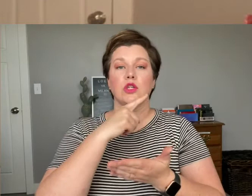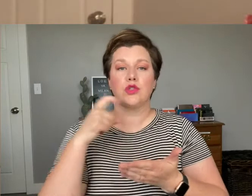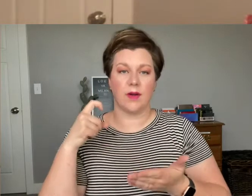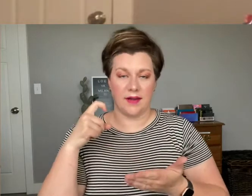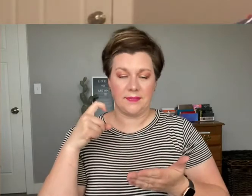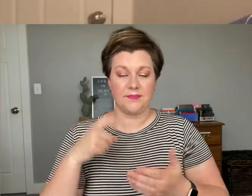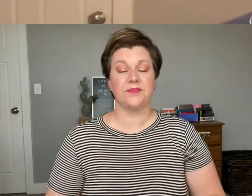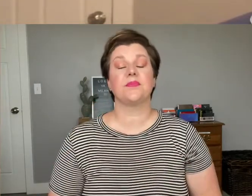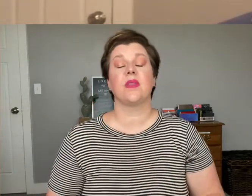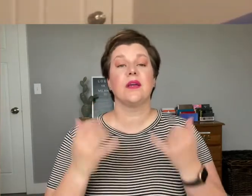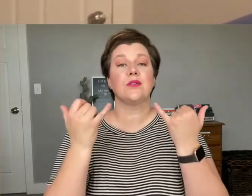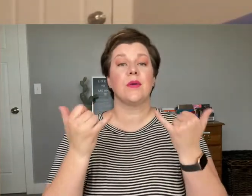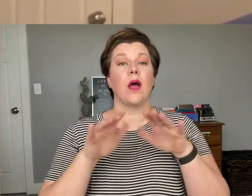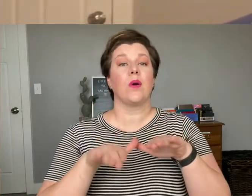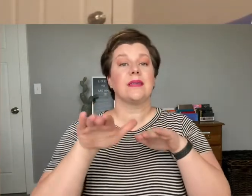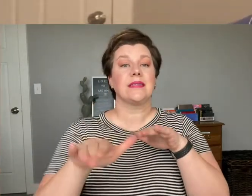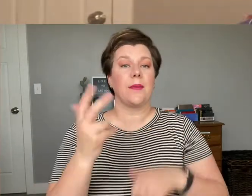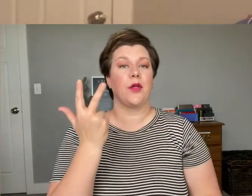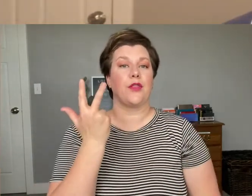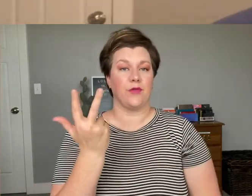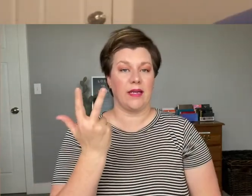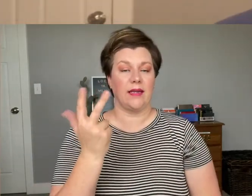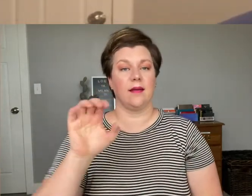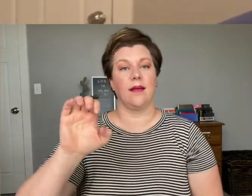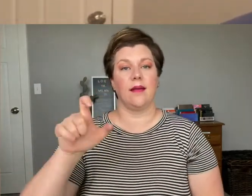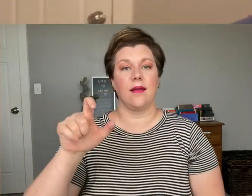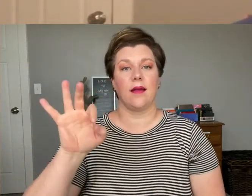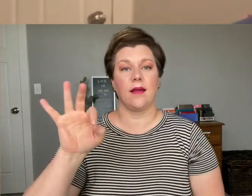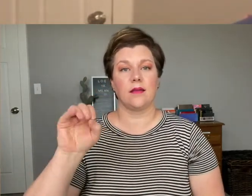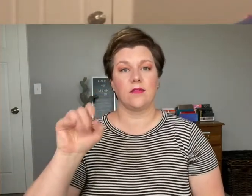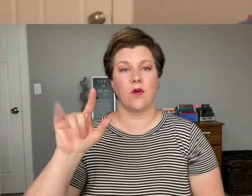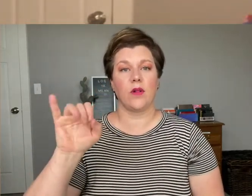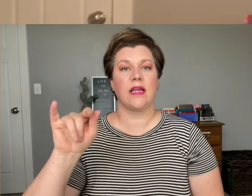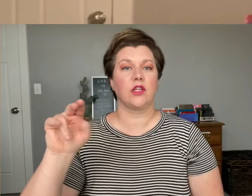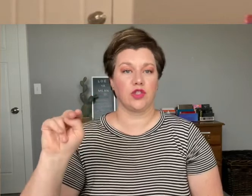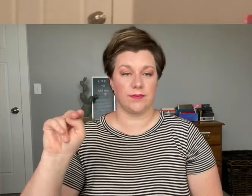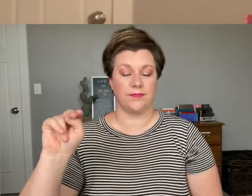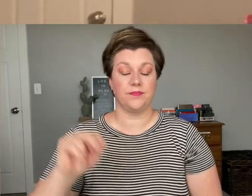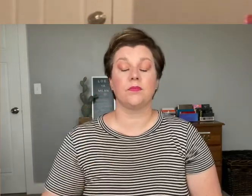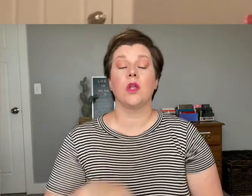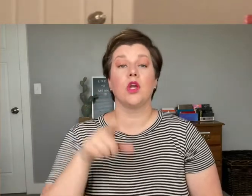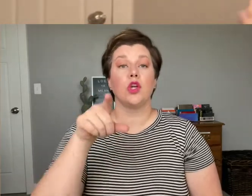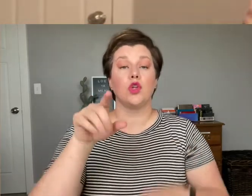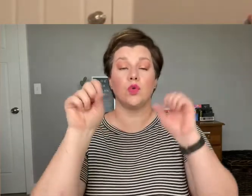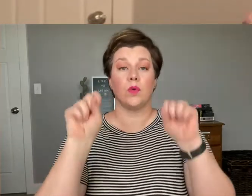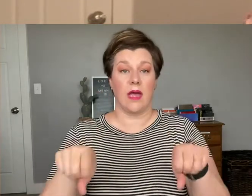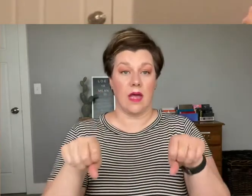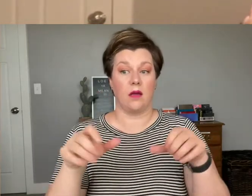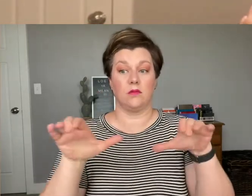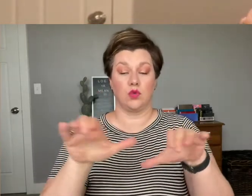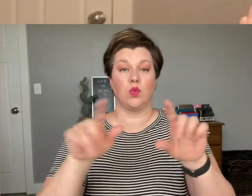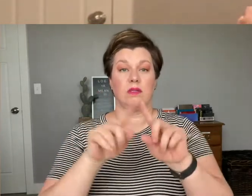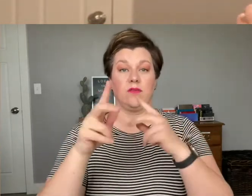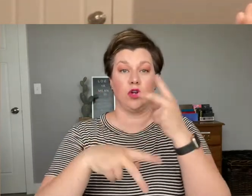and dried down. So going in for step 3 for exfoliation. You can exfoliate in multiple